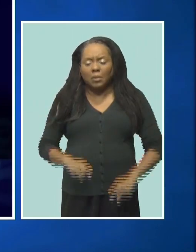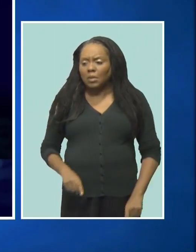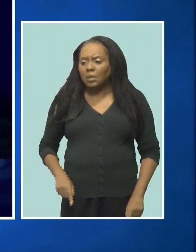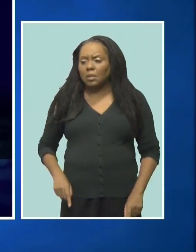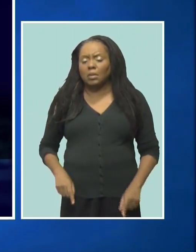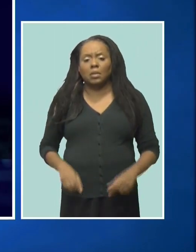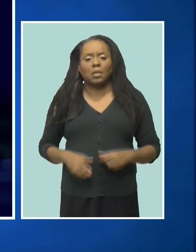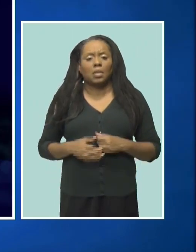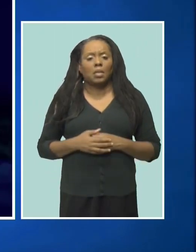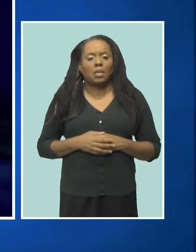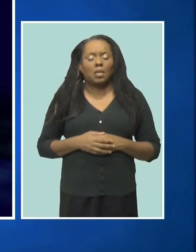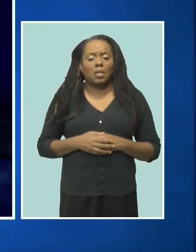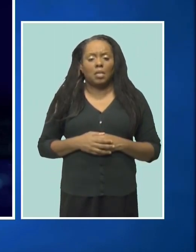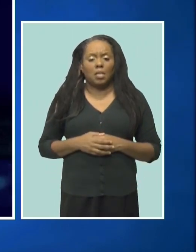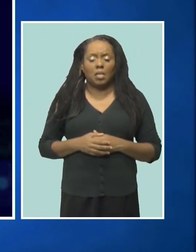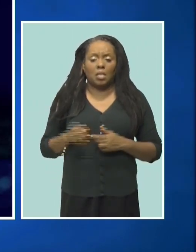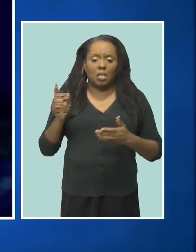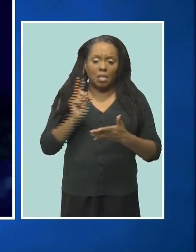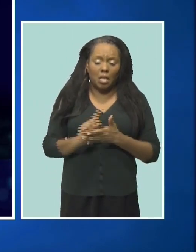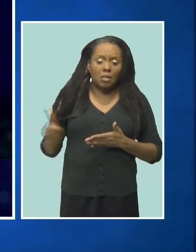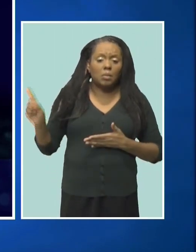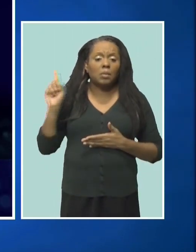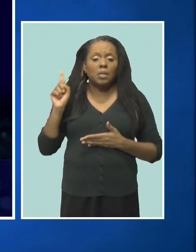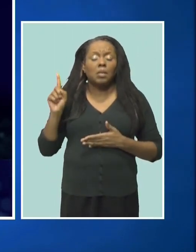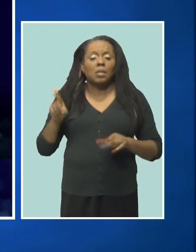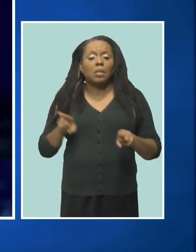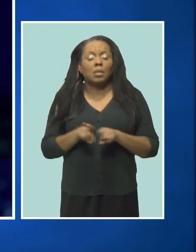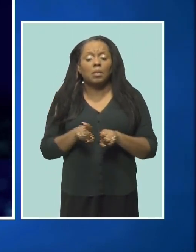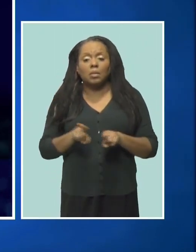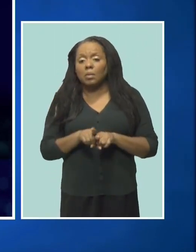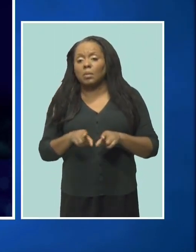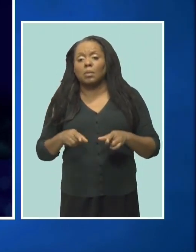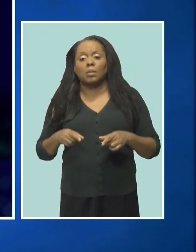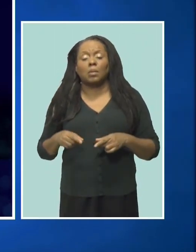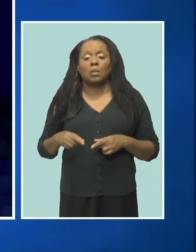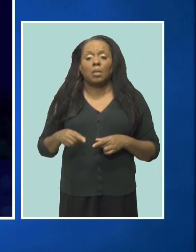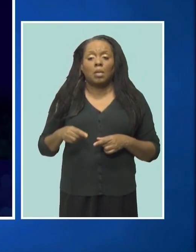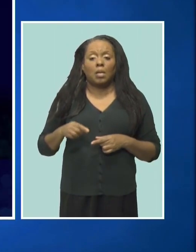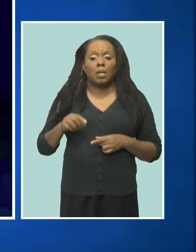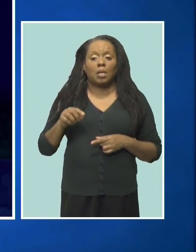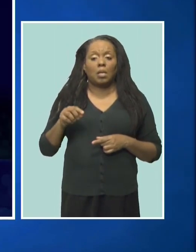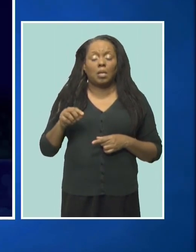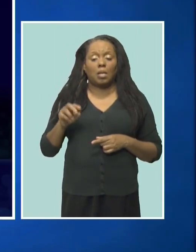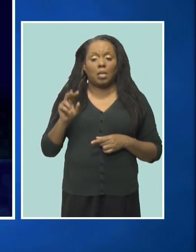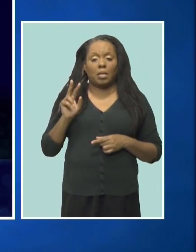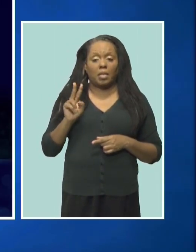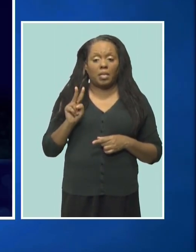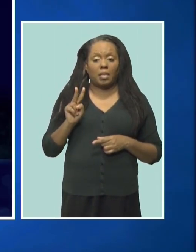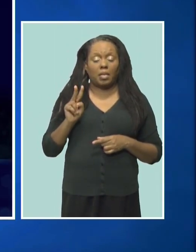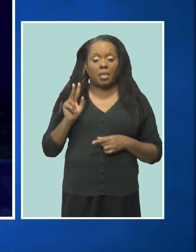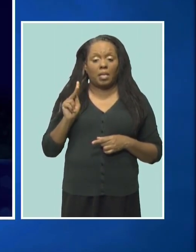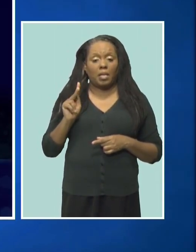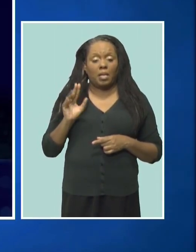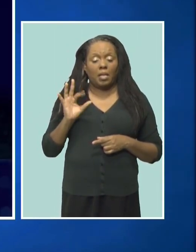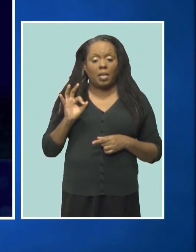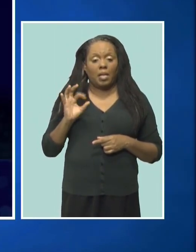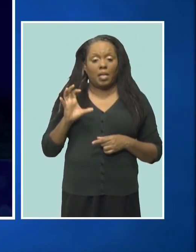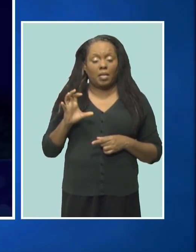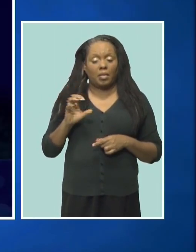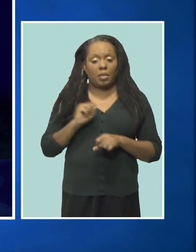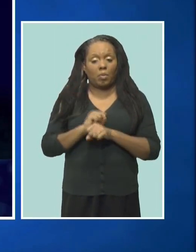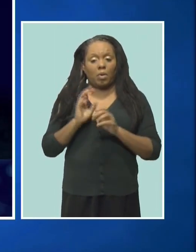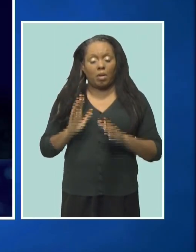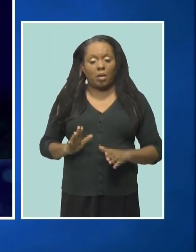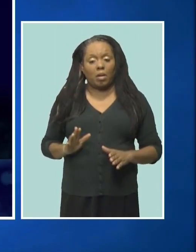exactly 1 week after the tragic shooting involving KFC workers heading home in a company